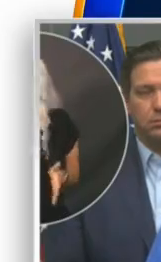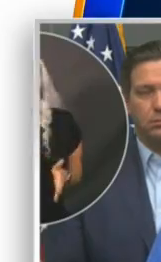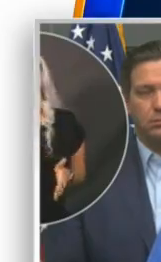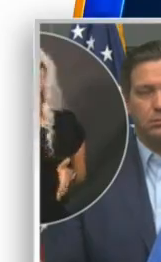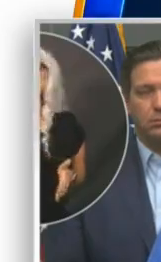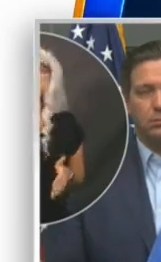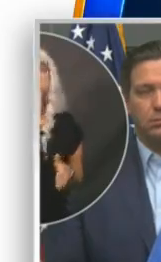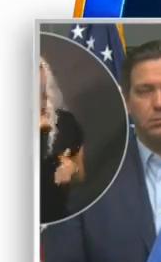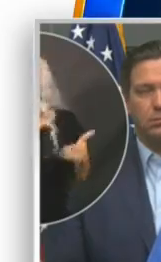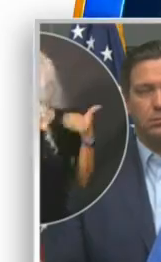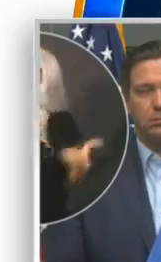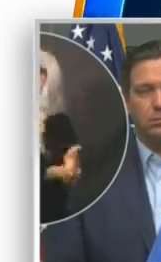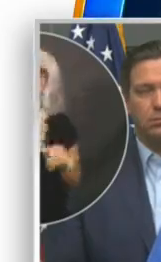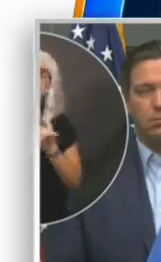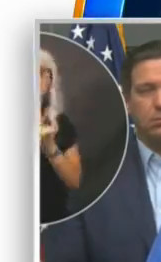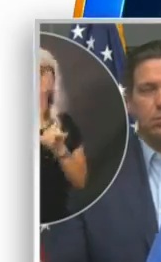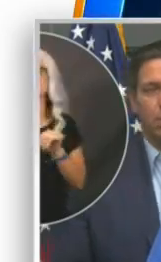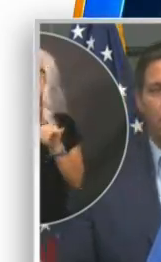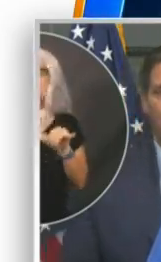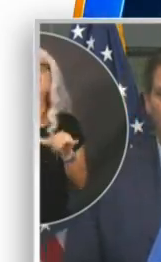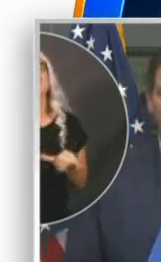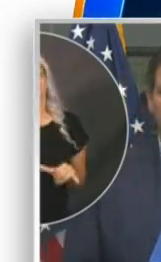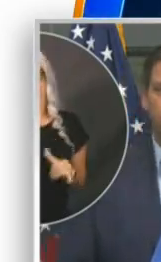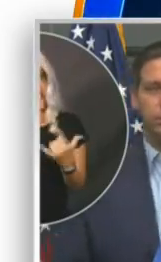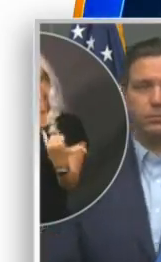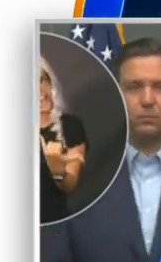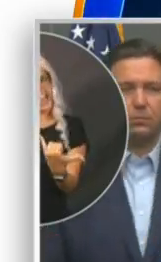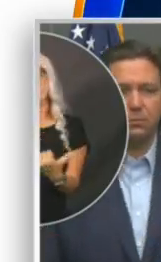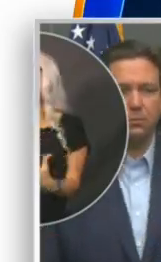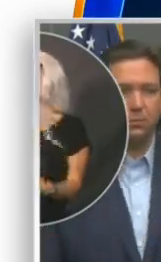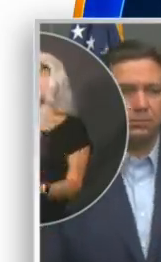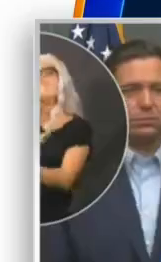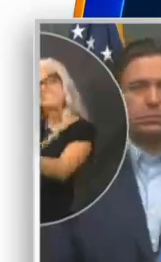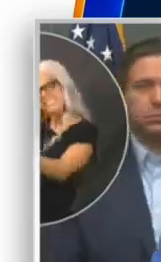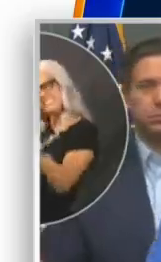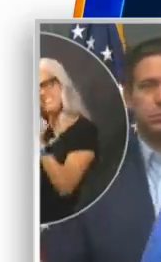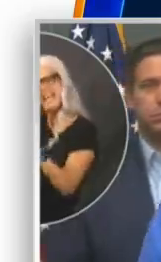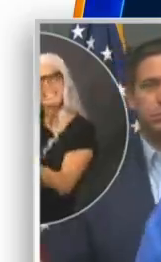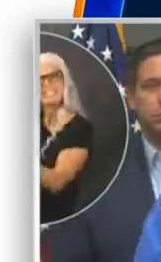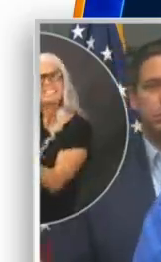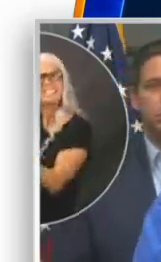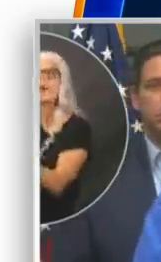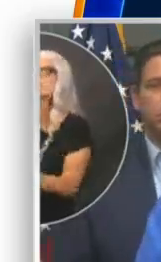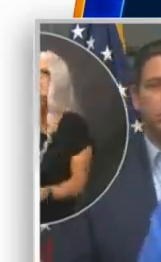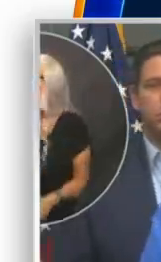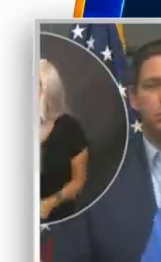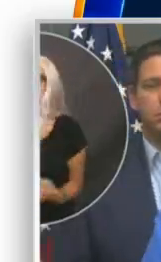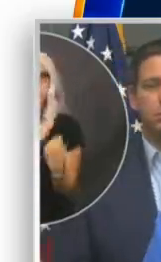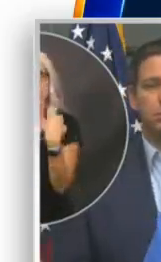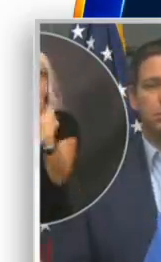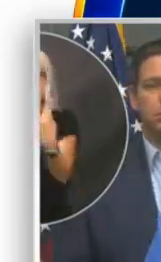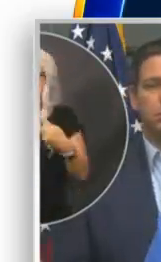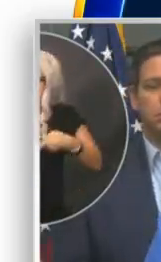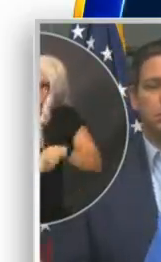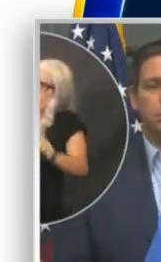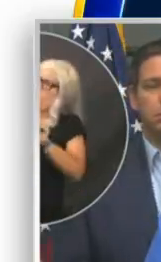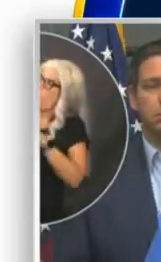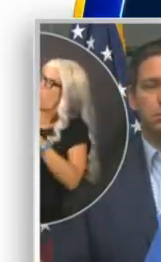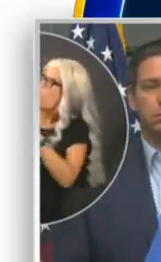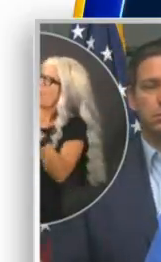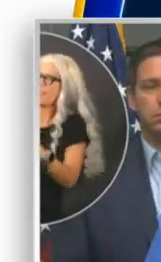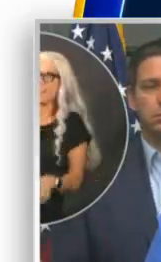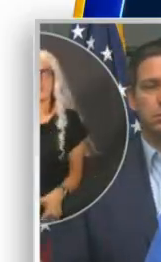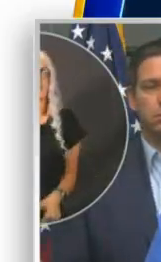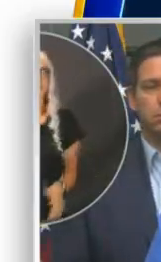the roads. You do not want to be outdoors or on the roads as a storm of this size is making landfall in your area. It